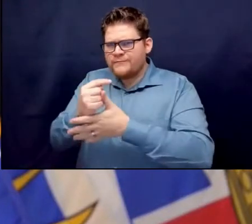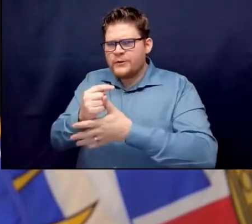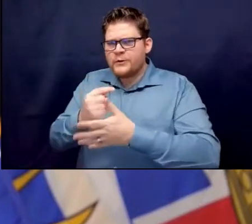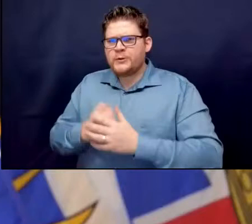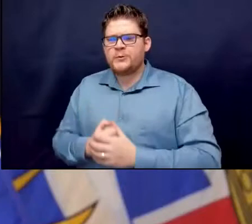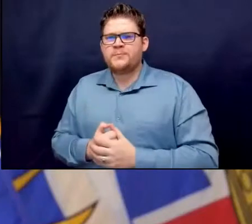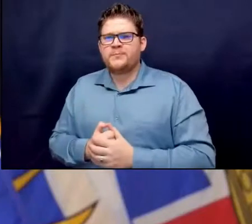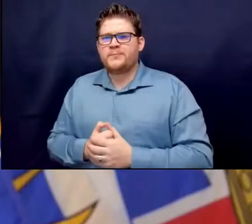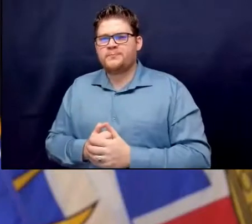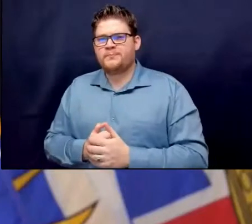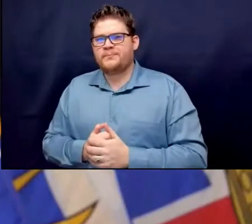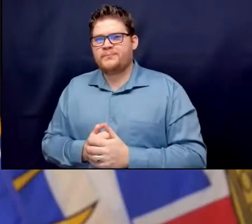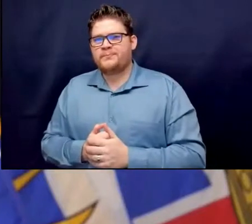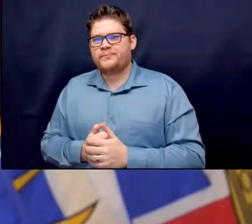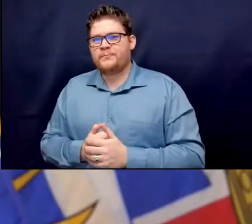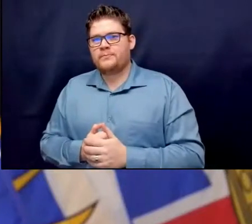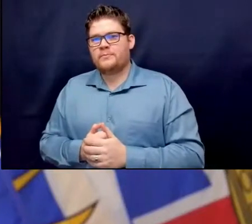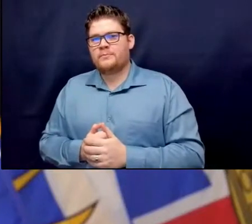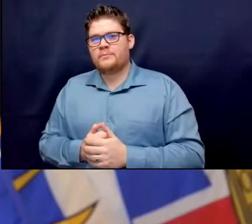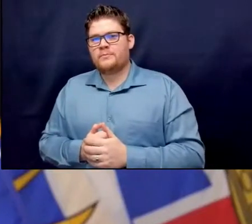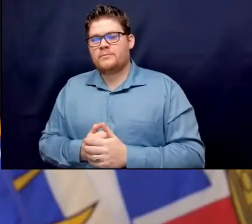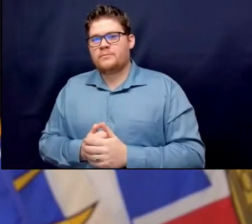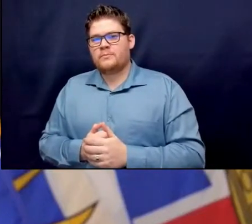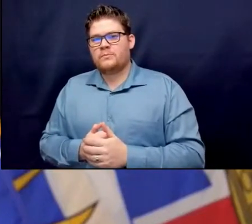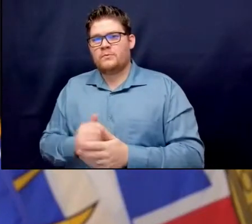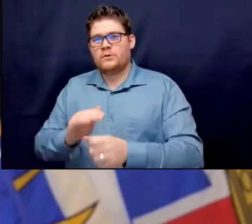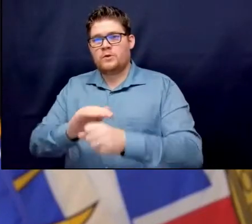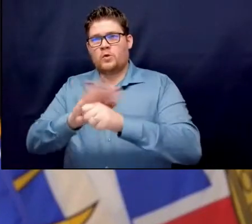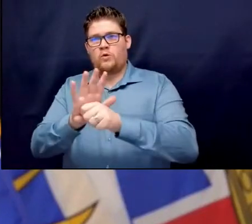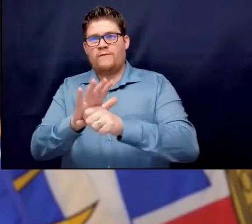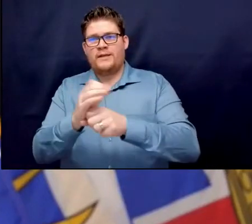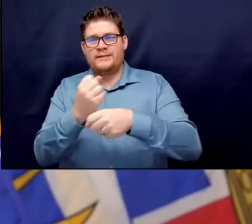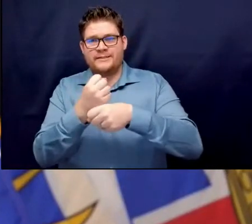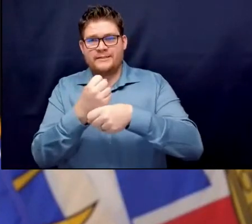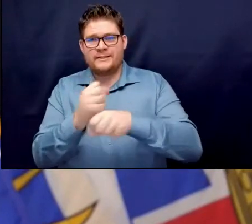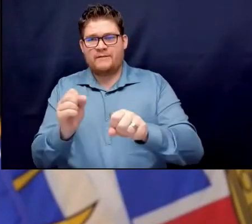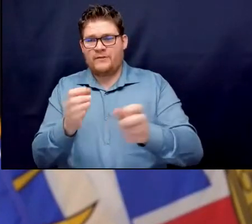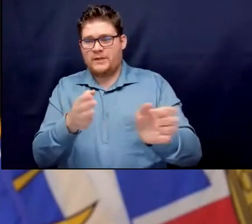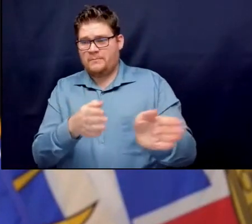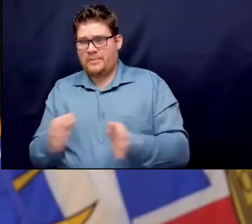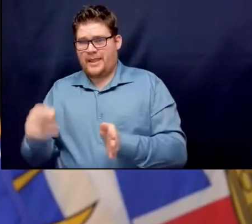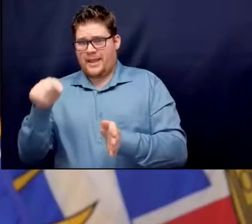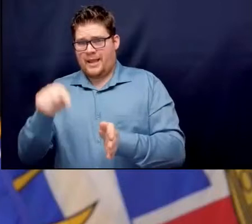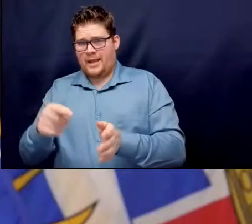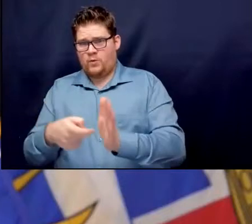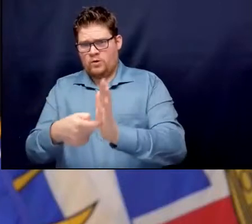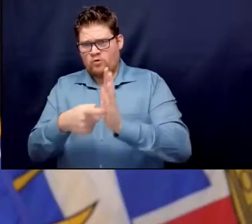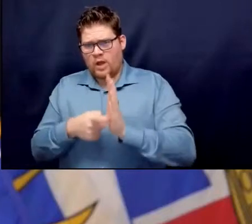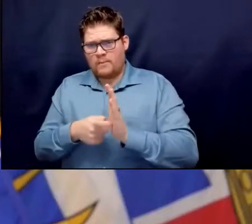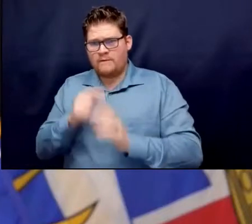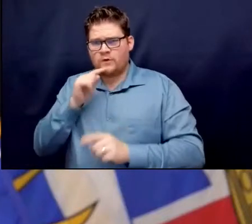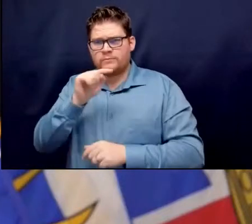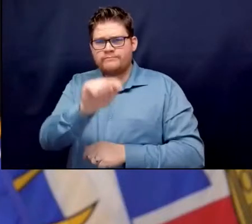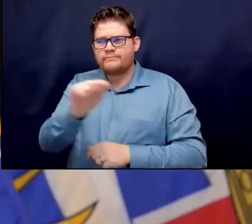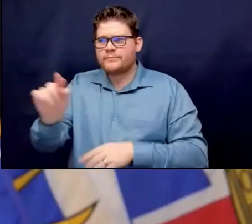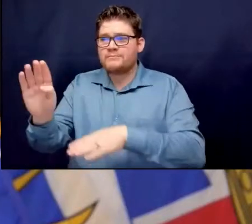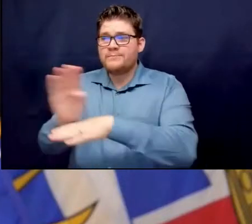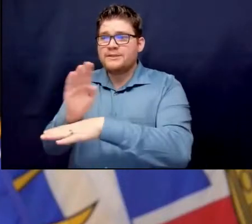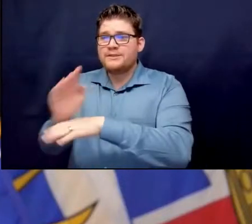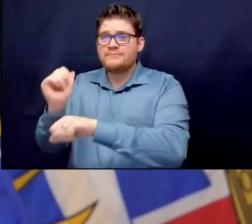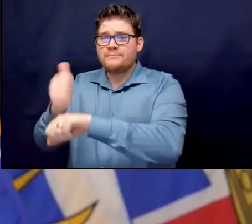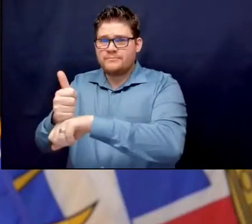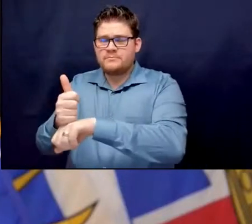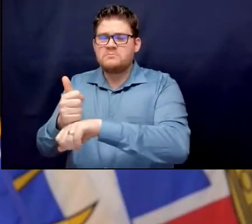plan structure is going to stay in place for some time. So those are ongoing discussions, and I'll have more to say about this next